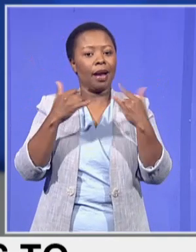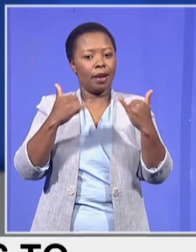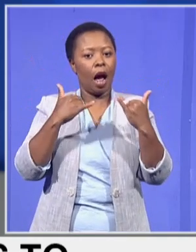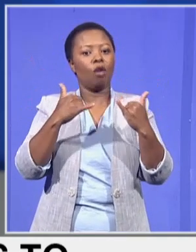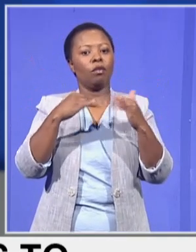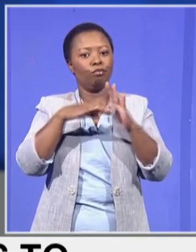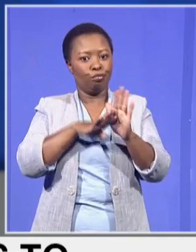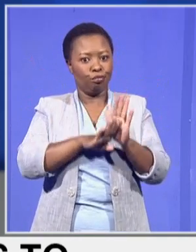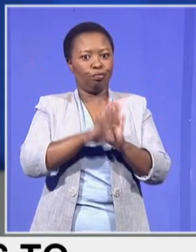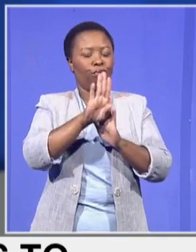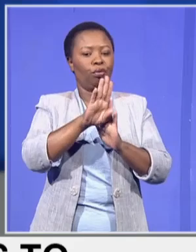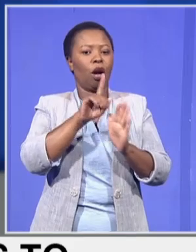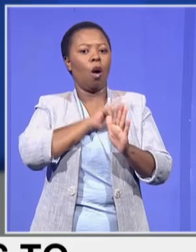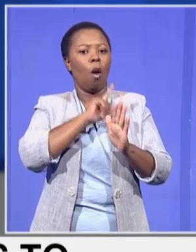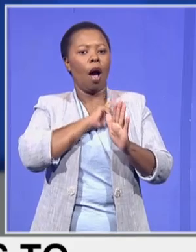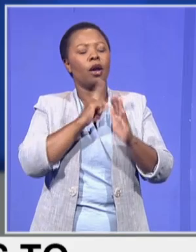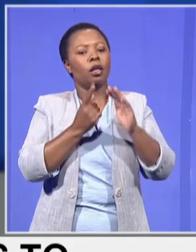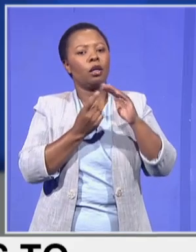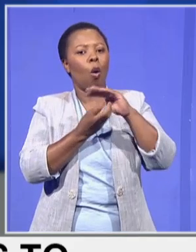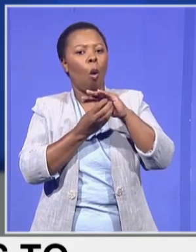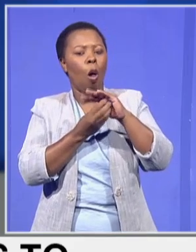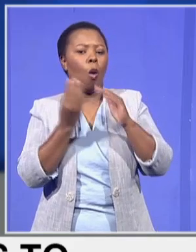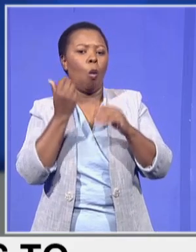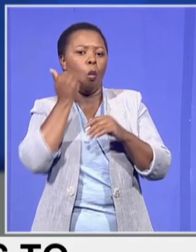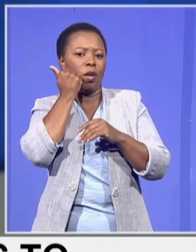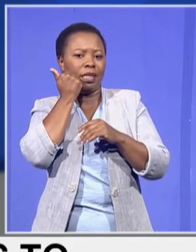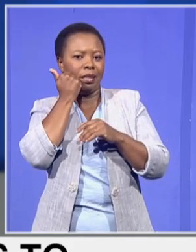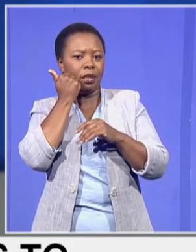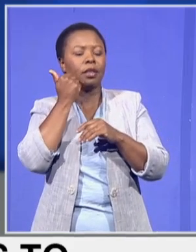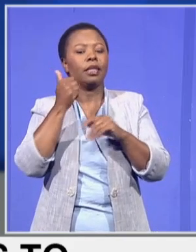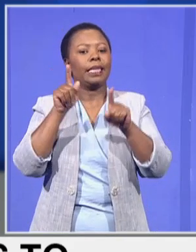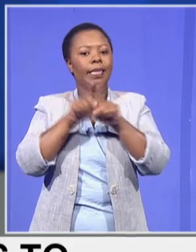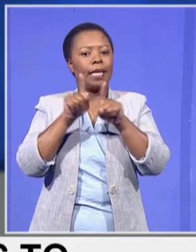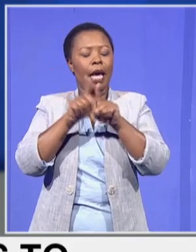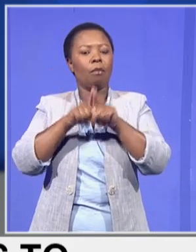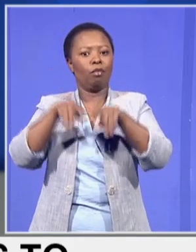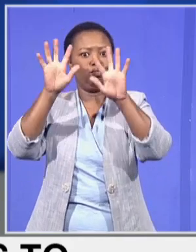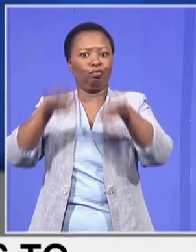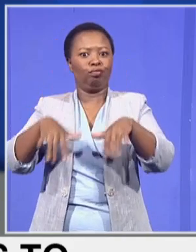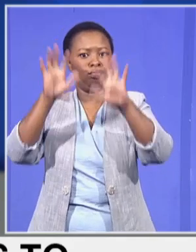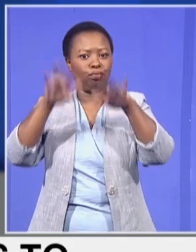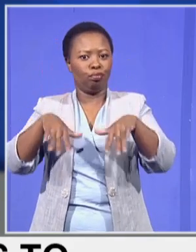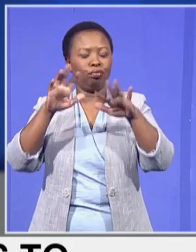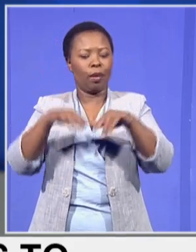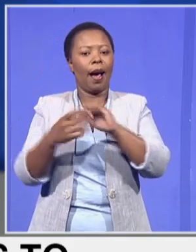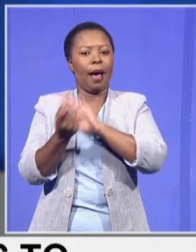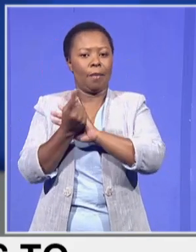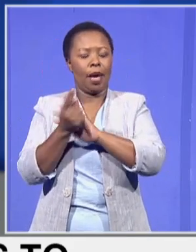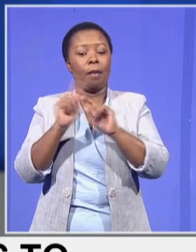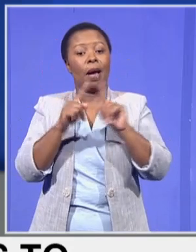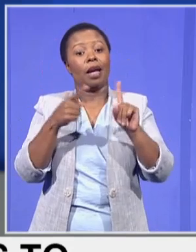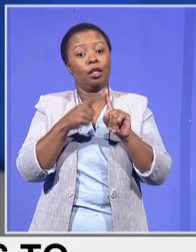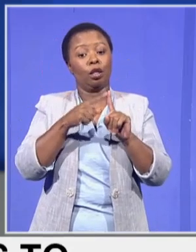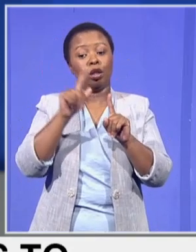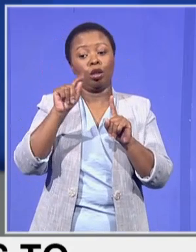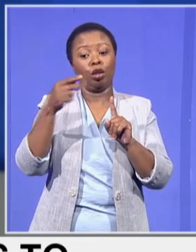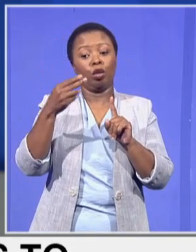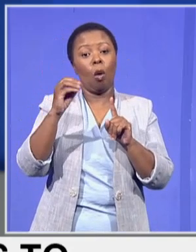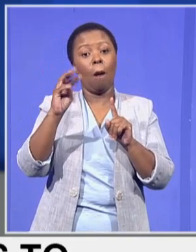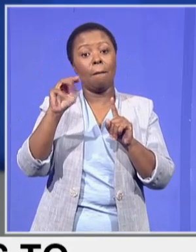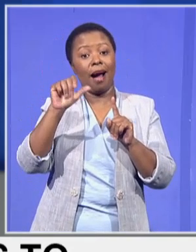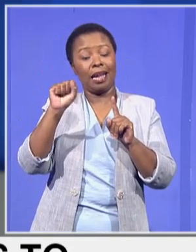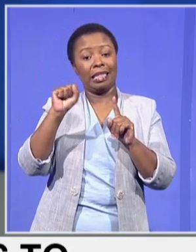following a wet coal incident last week due to flooding after excessive rain. Thomas Conradie joins me now.